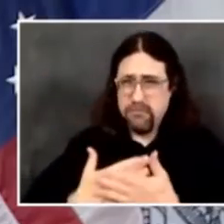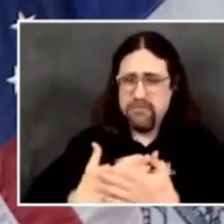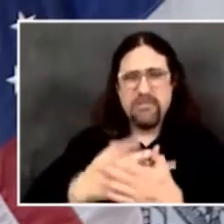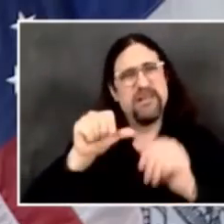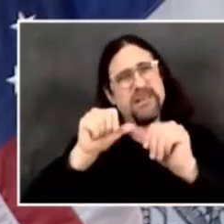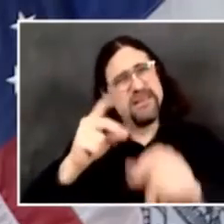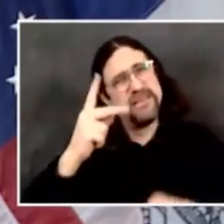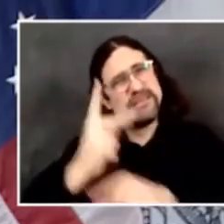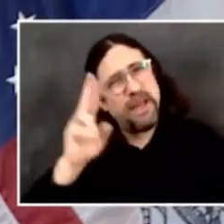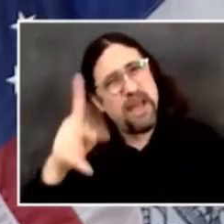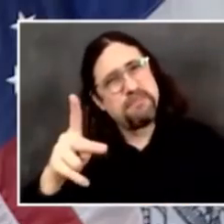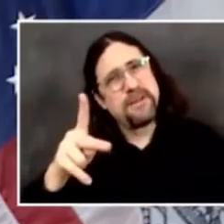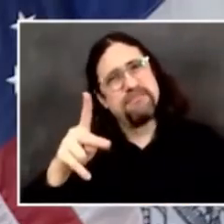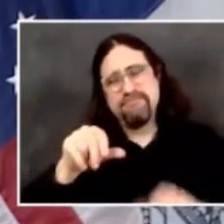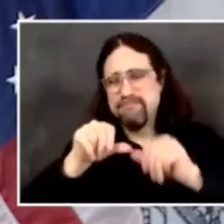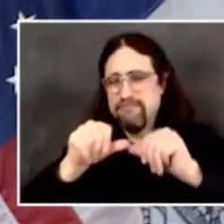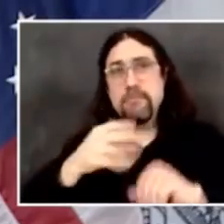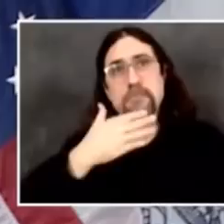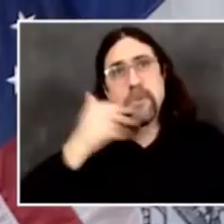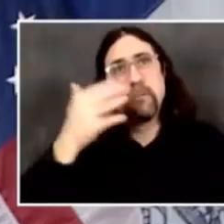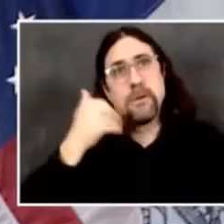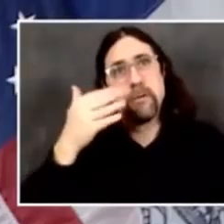A few words in Spanish.